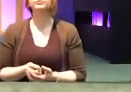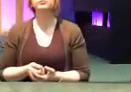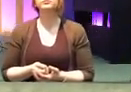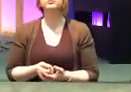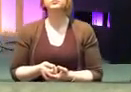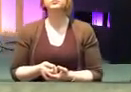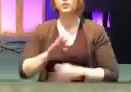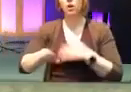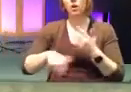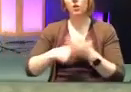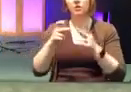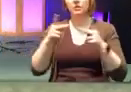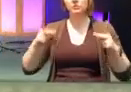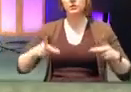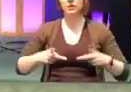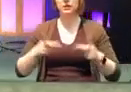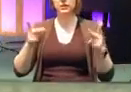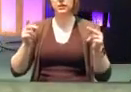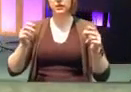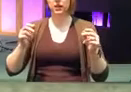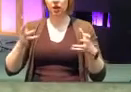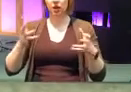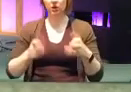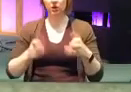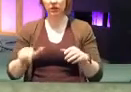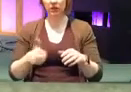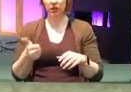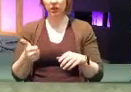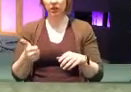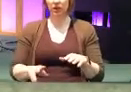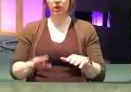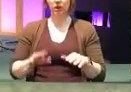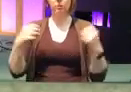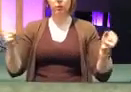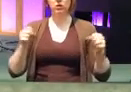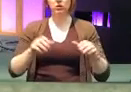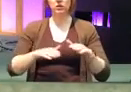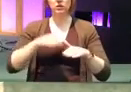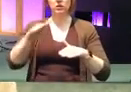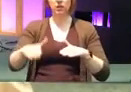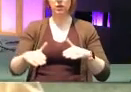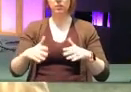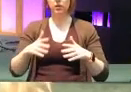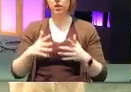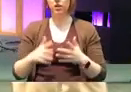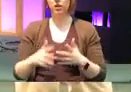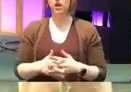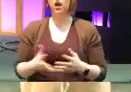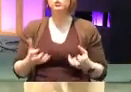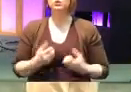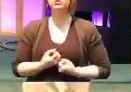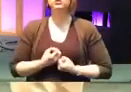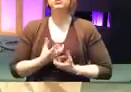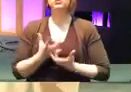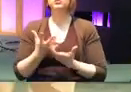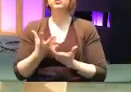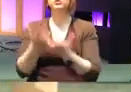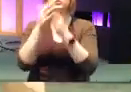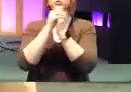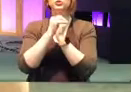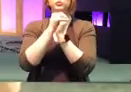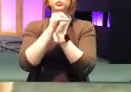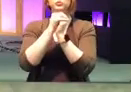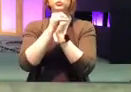Now, all over this place, can we do this? I'm going to ask you to take another bold step. I want you to begin to just express your worship to the Lord right